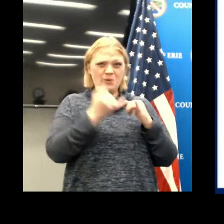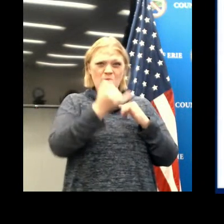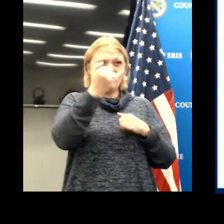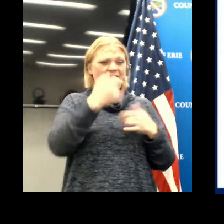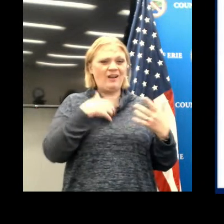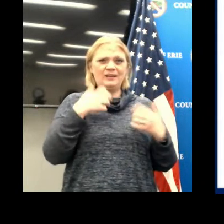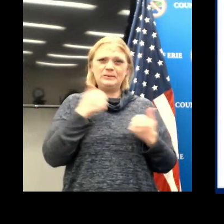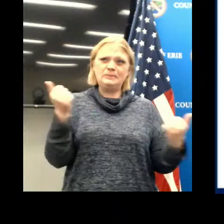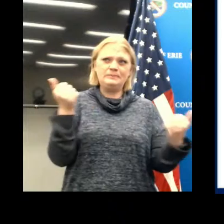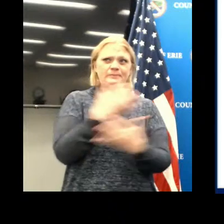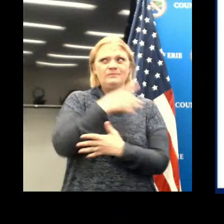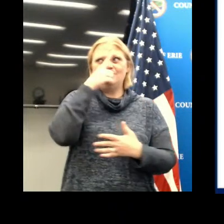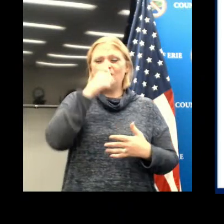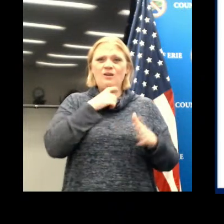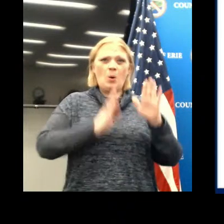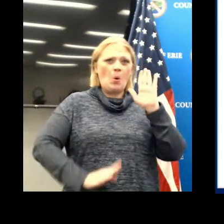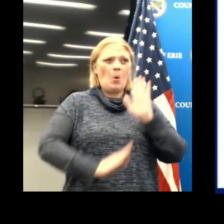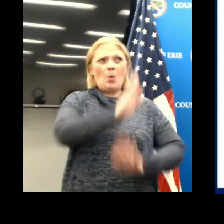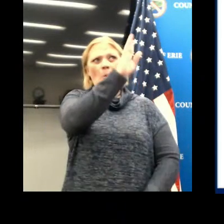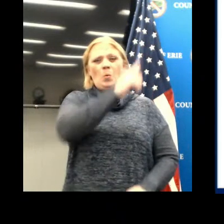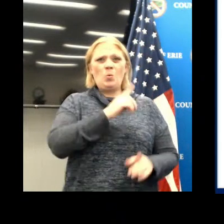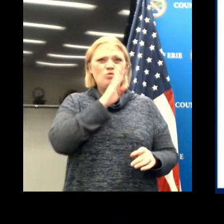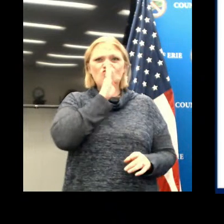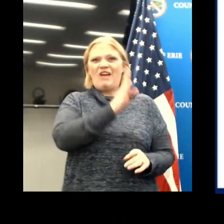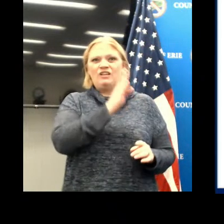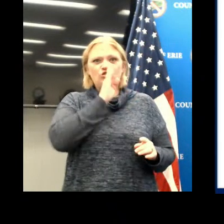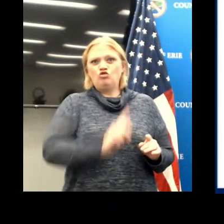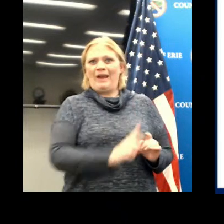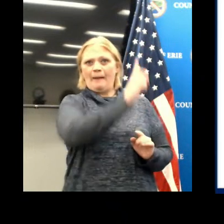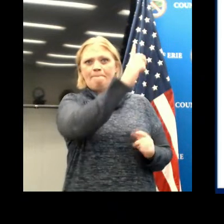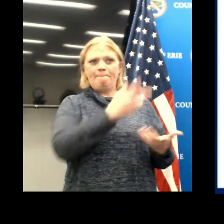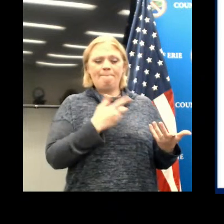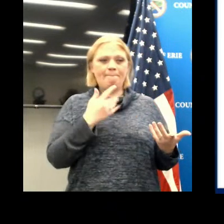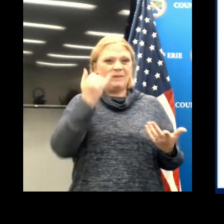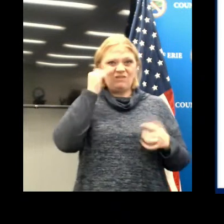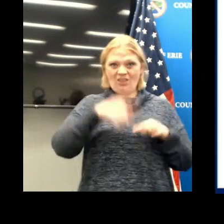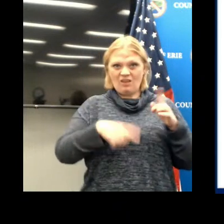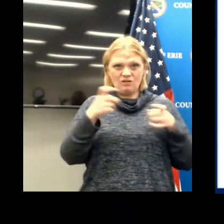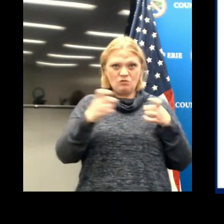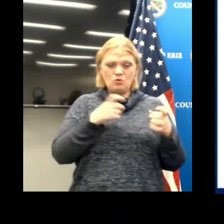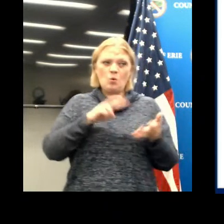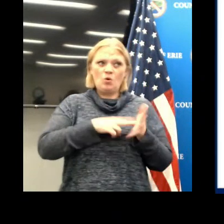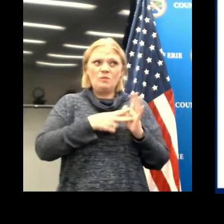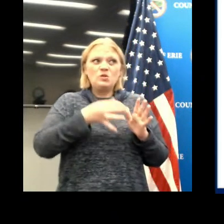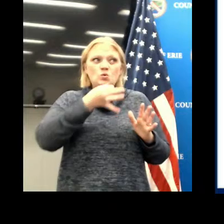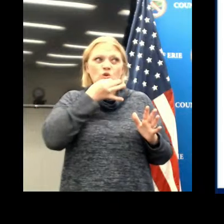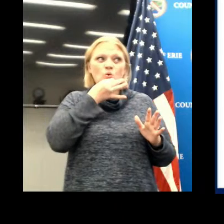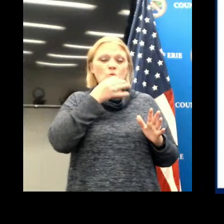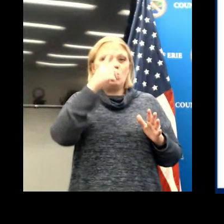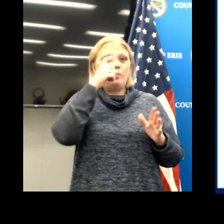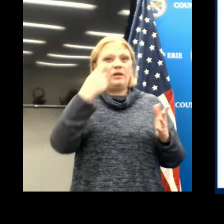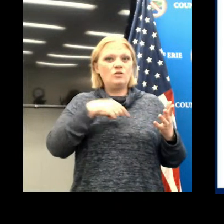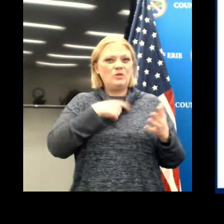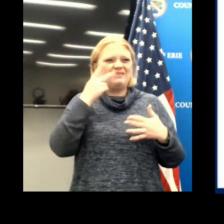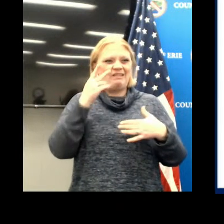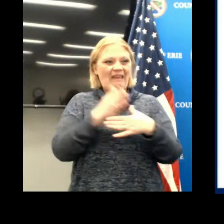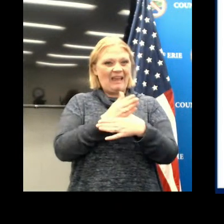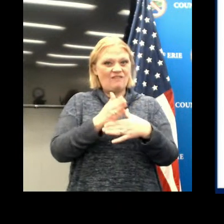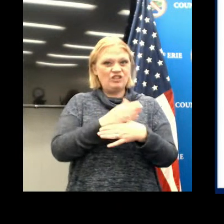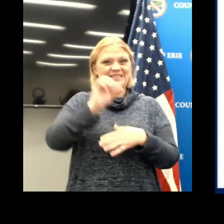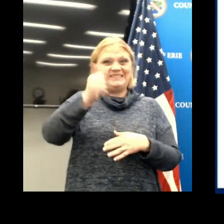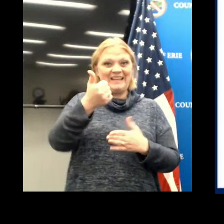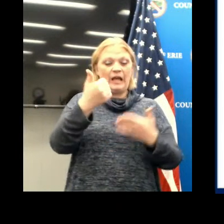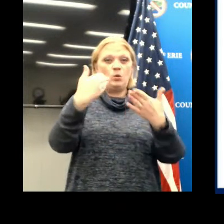up. And unless we can control that, it's quite possible very soon, because we've been seeing on average of 10